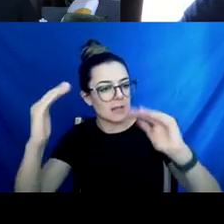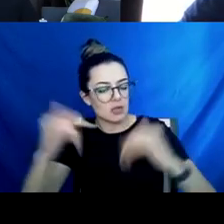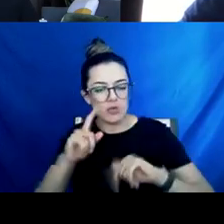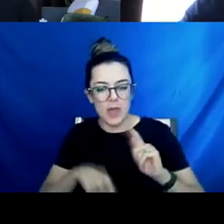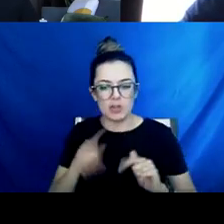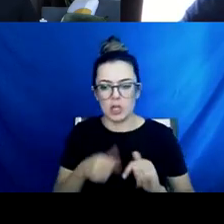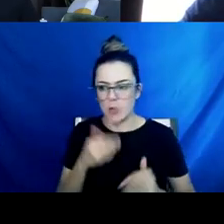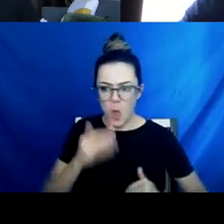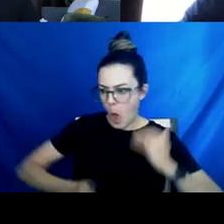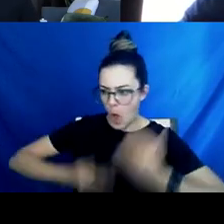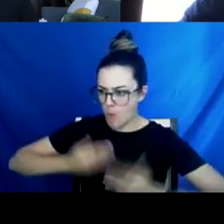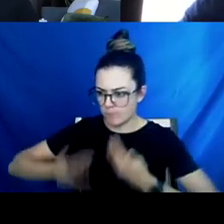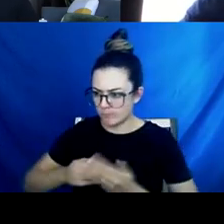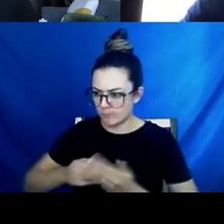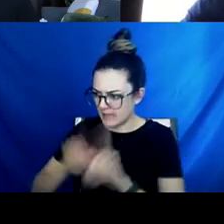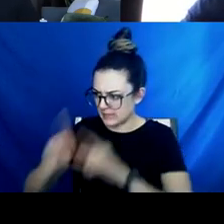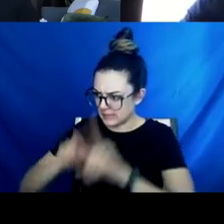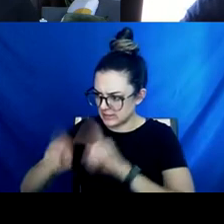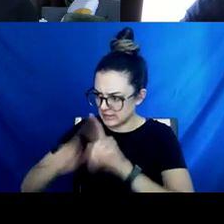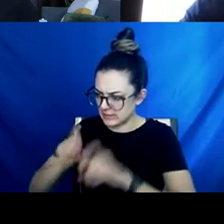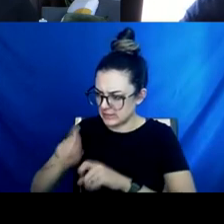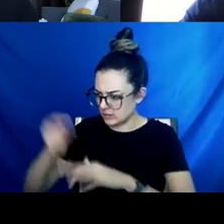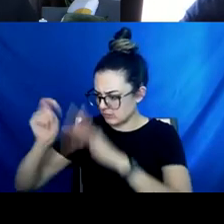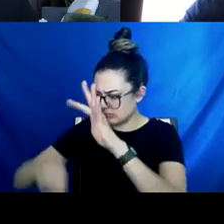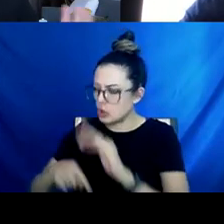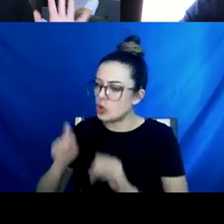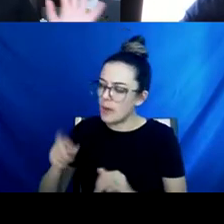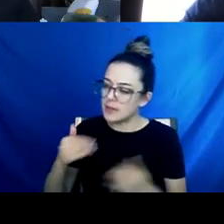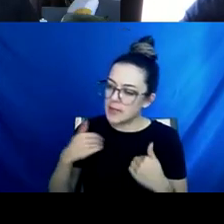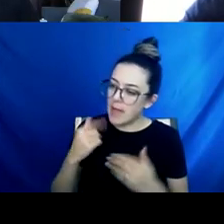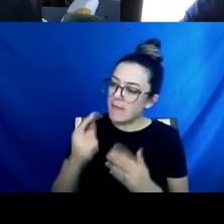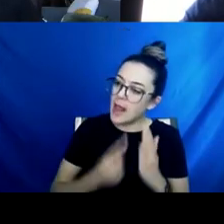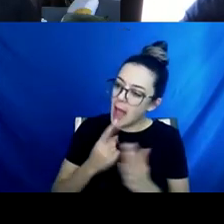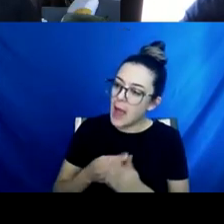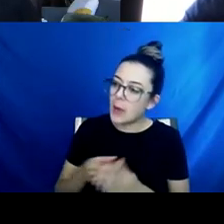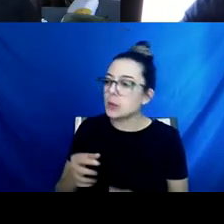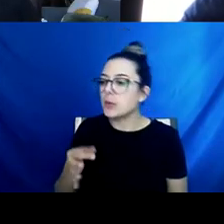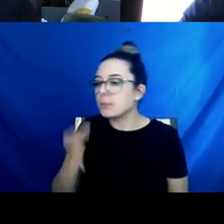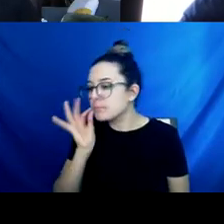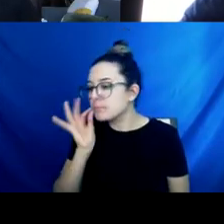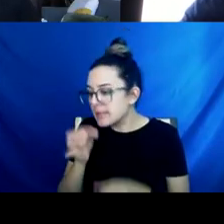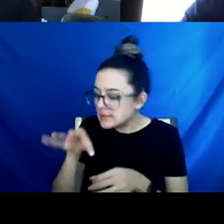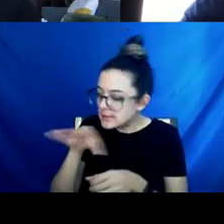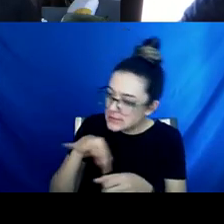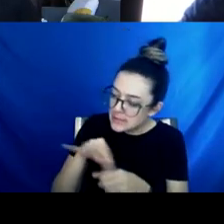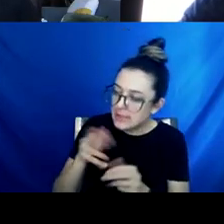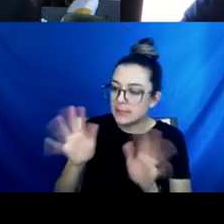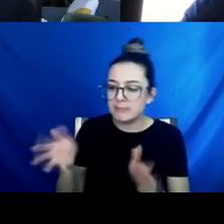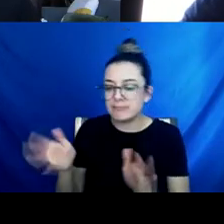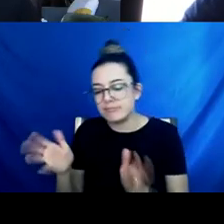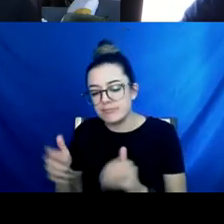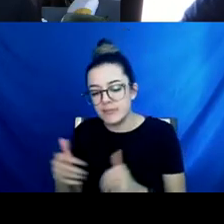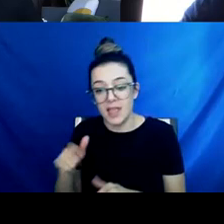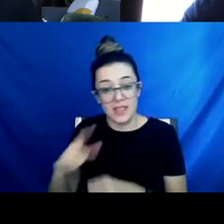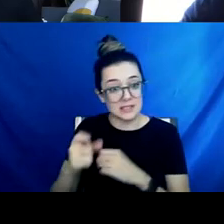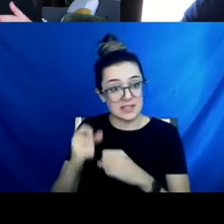use her picture and part of her name. You would use her face. Huh, that's interesting. Okay. Hearing your story definitely makes me wonder what is the correct decision.